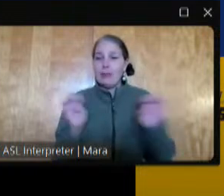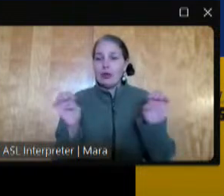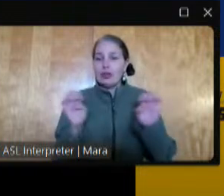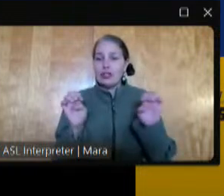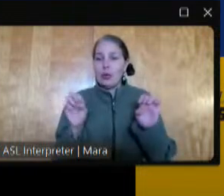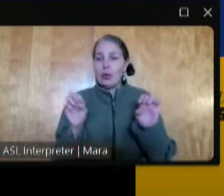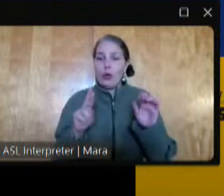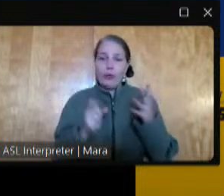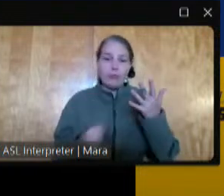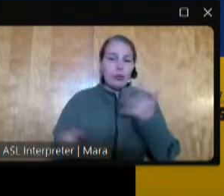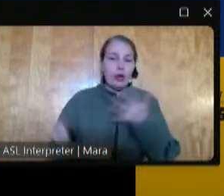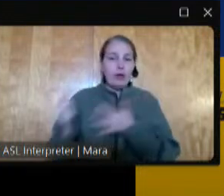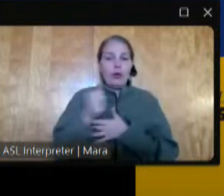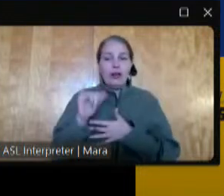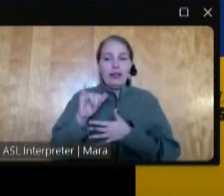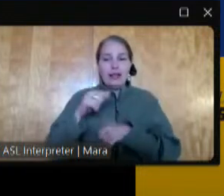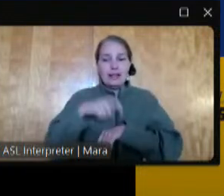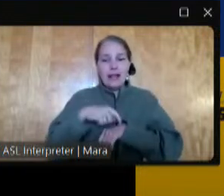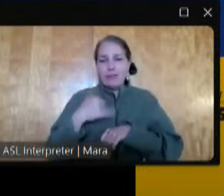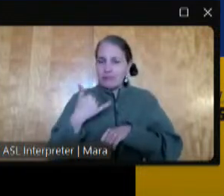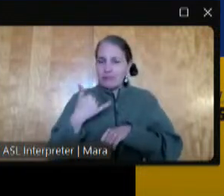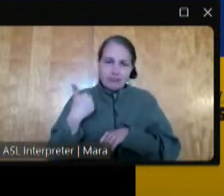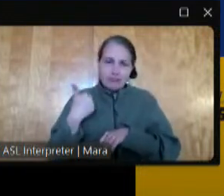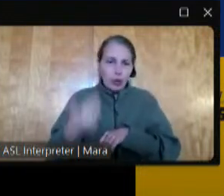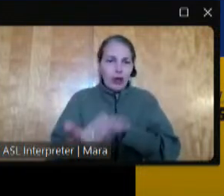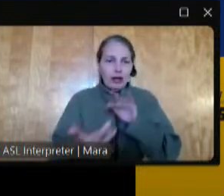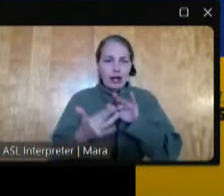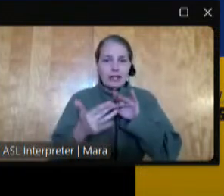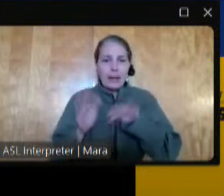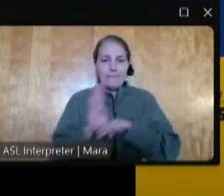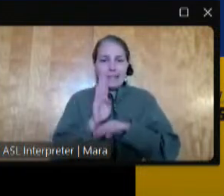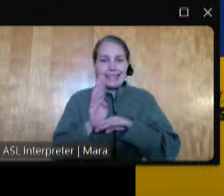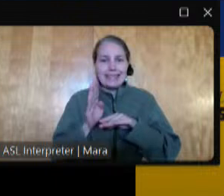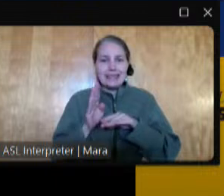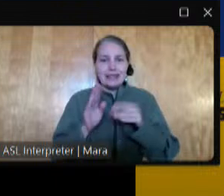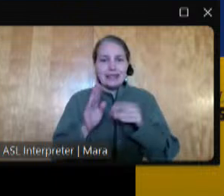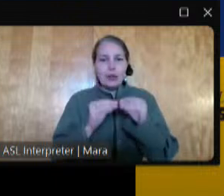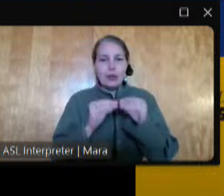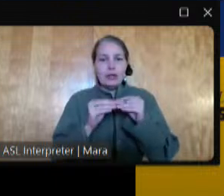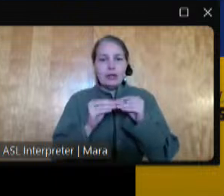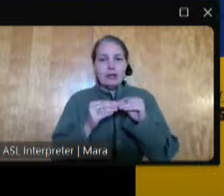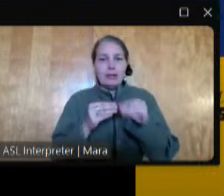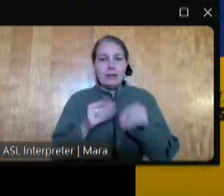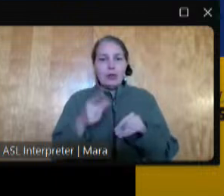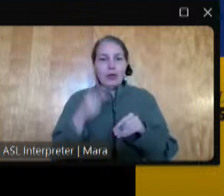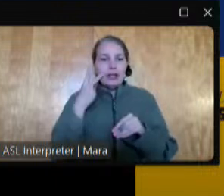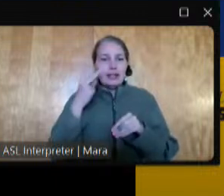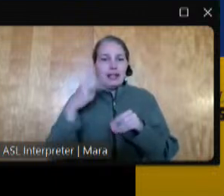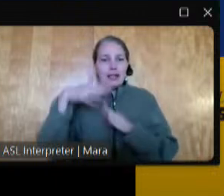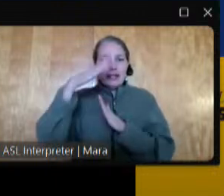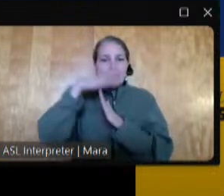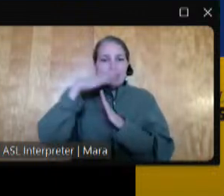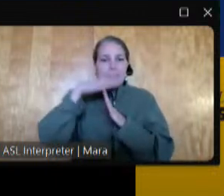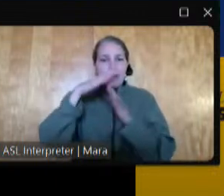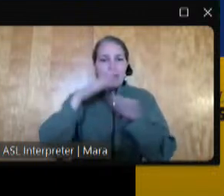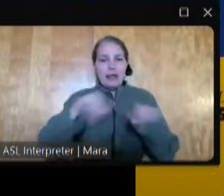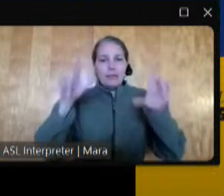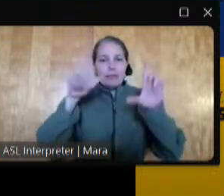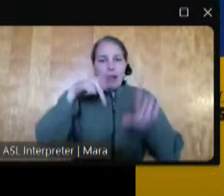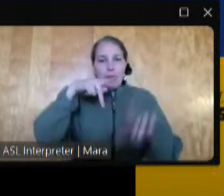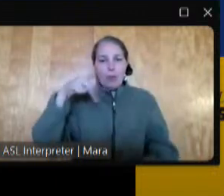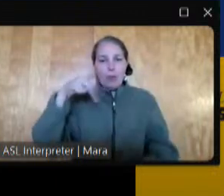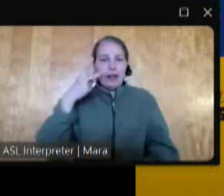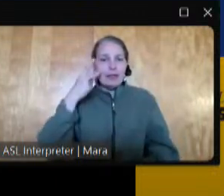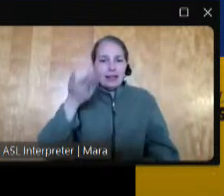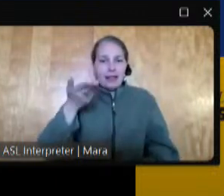the time, you can call the business line, and I posted it right next to at the top of the PowerPoint.